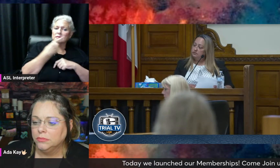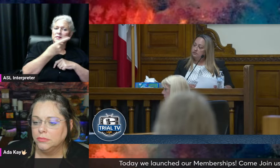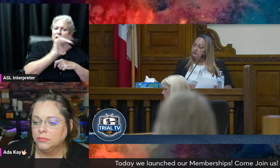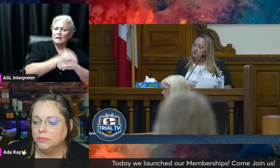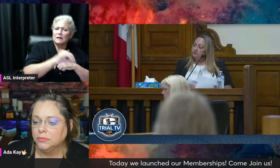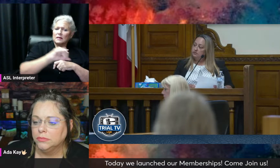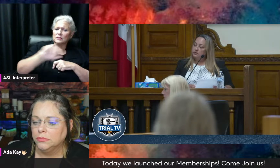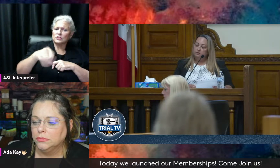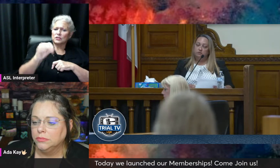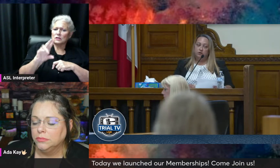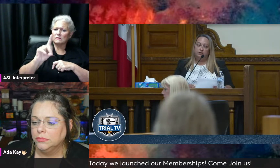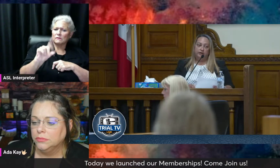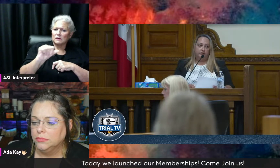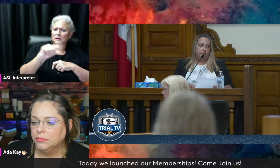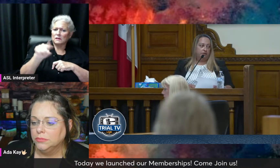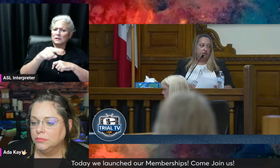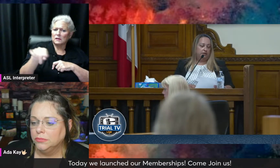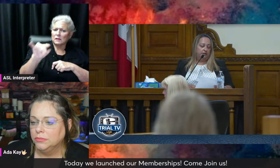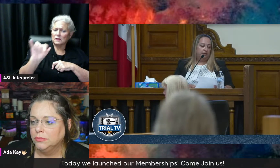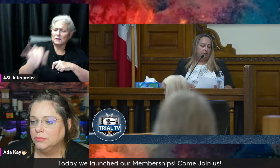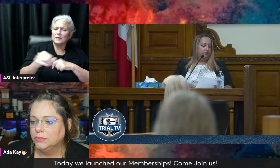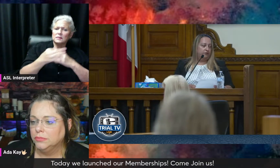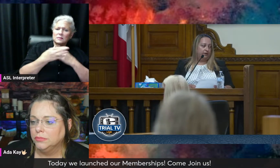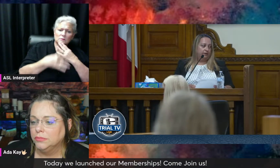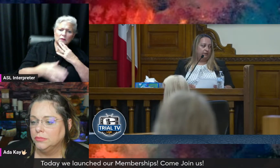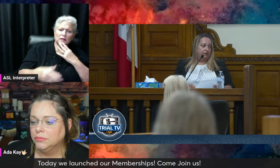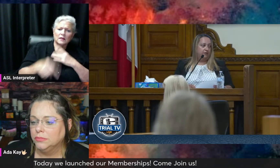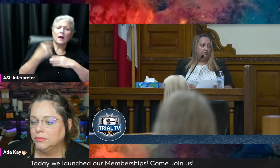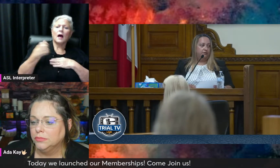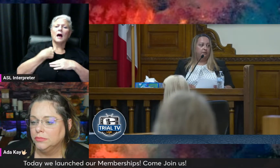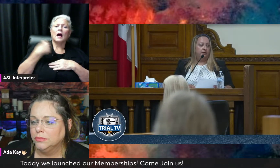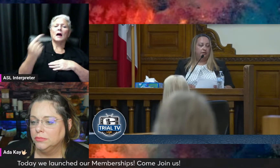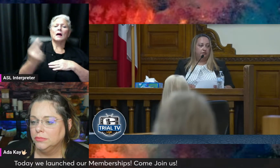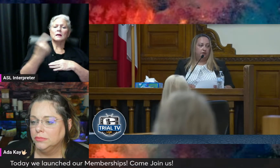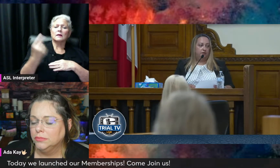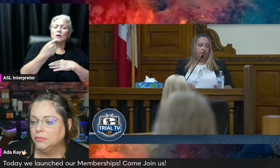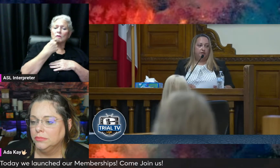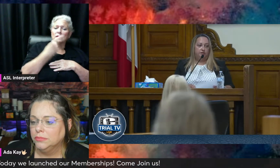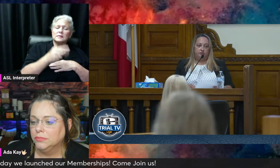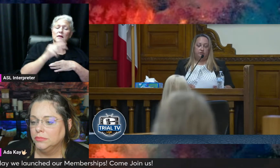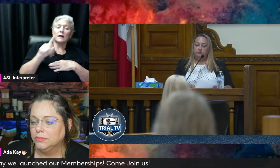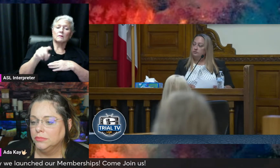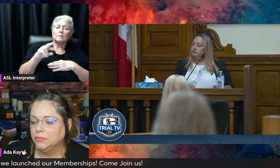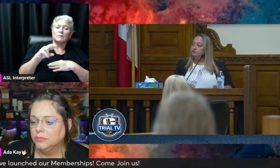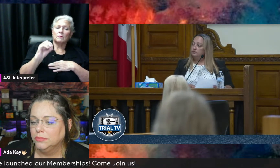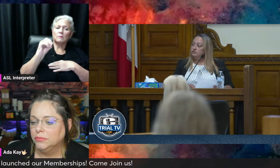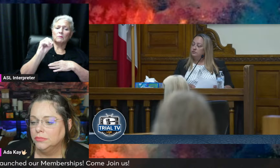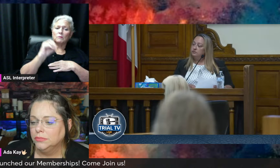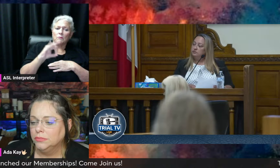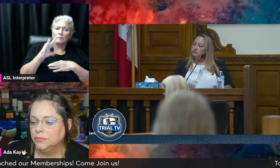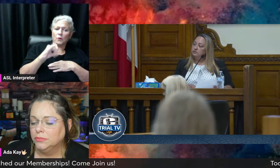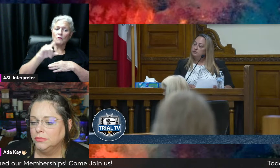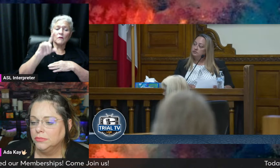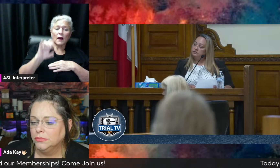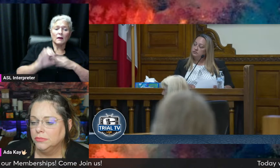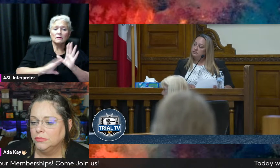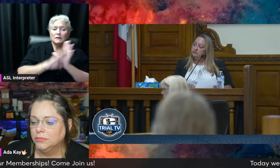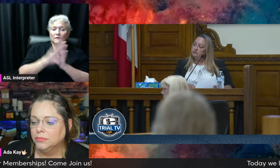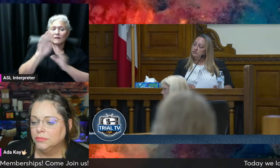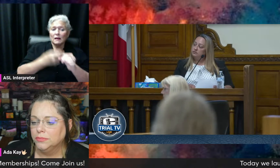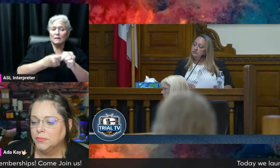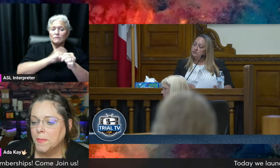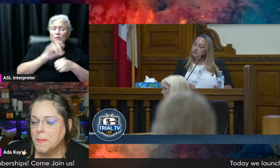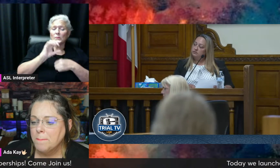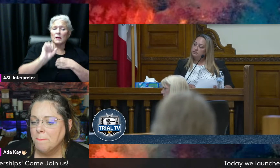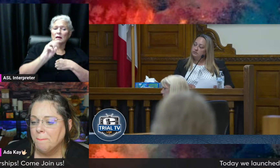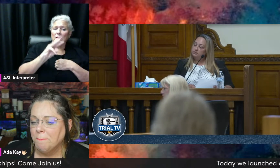Dazey's blood, can you? No, I can only say that the profile developed from that swab matches her. Okay. And